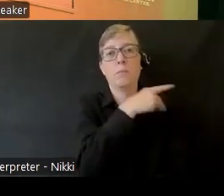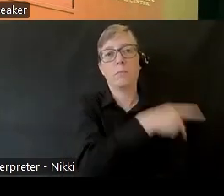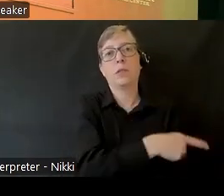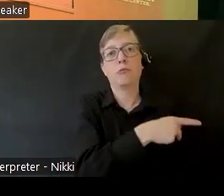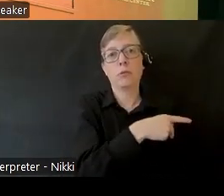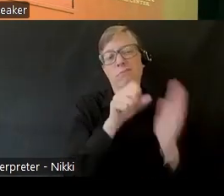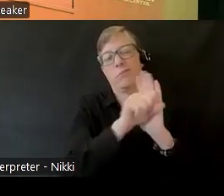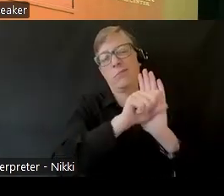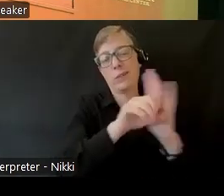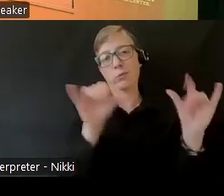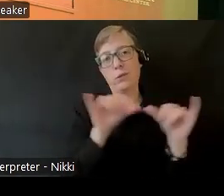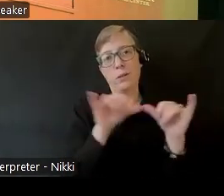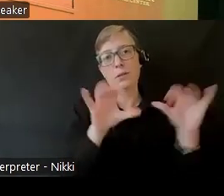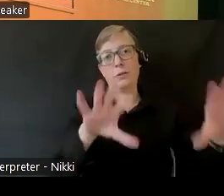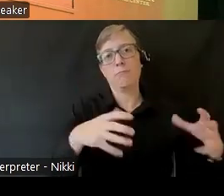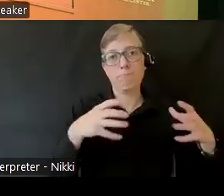size. I